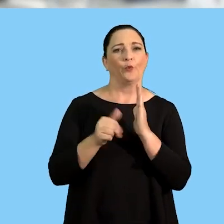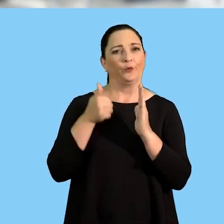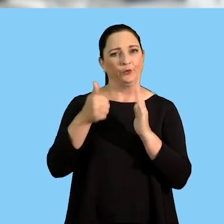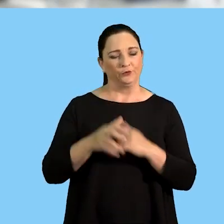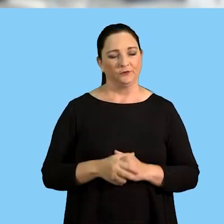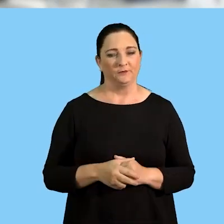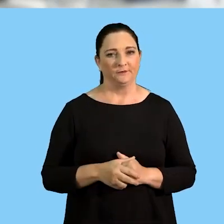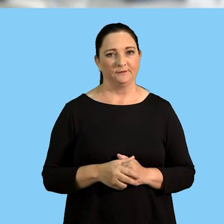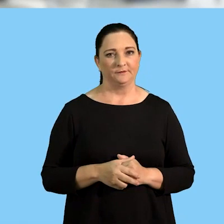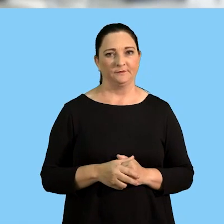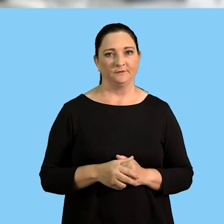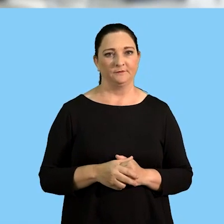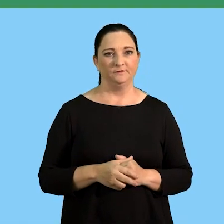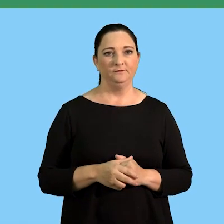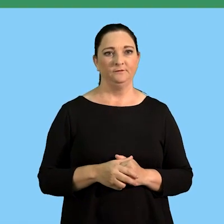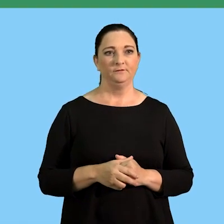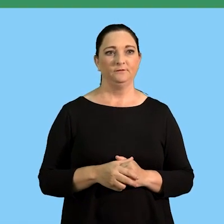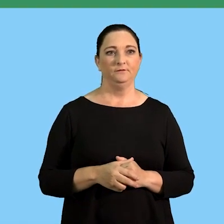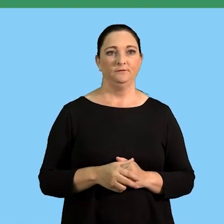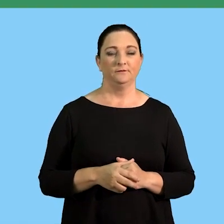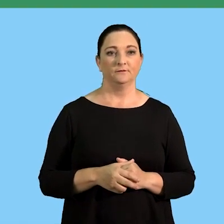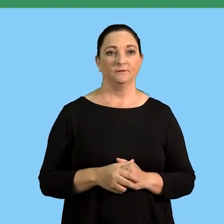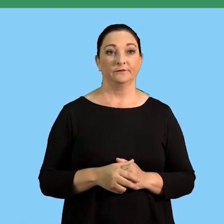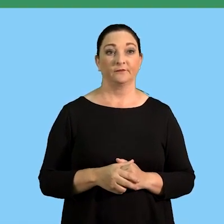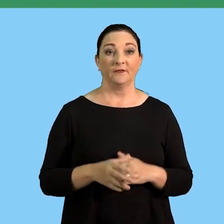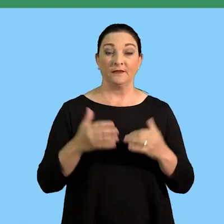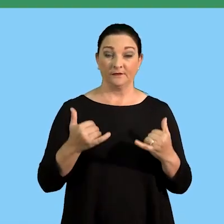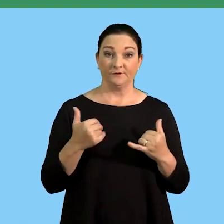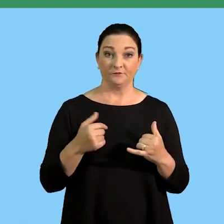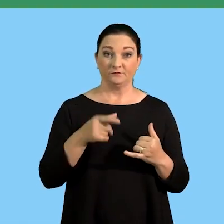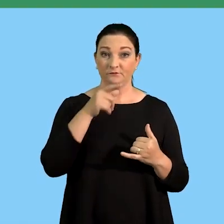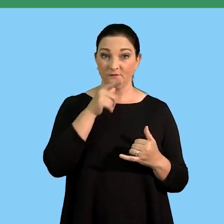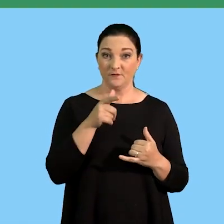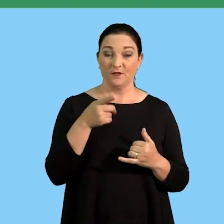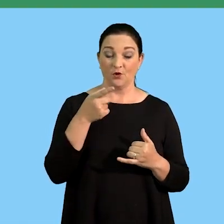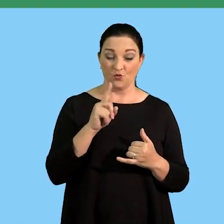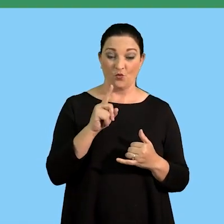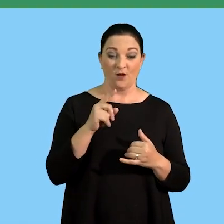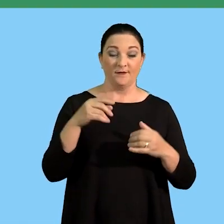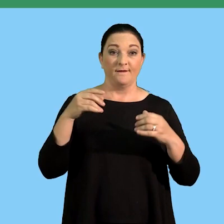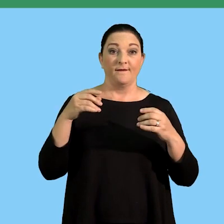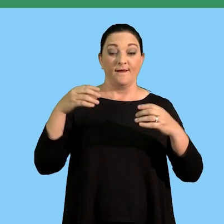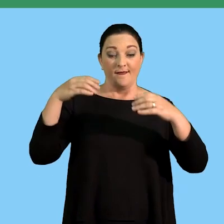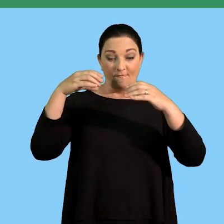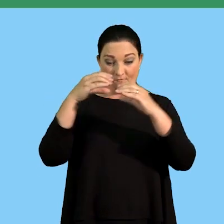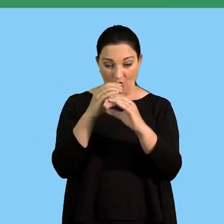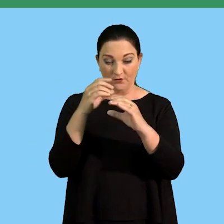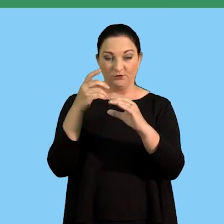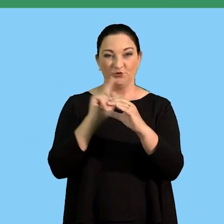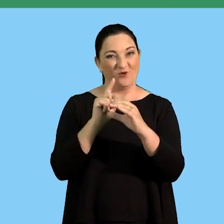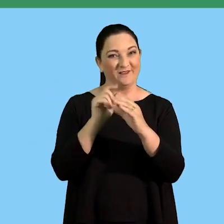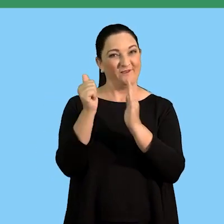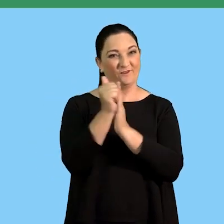they are producing goods and services. It is said that the main aim of the Health